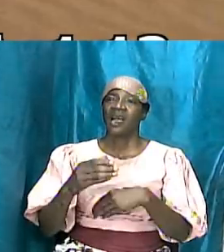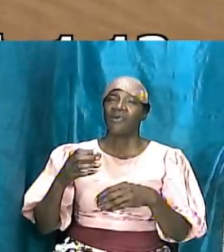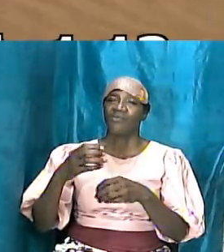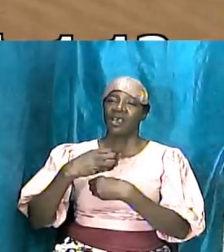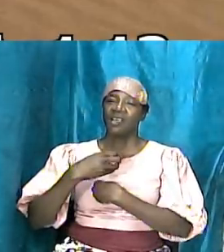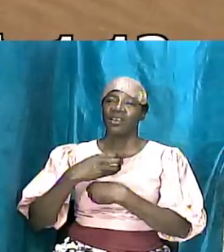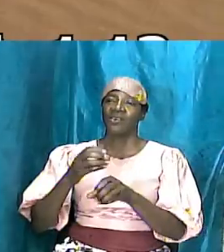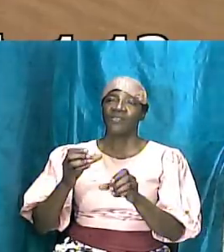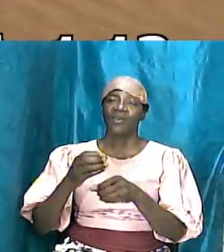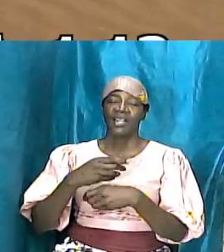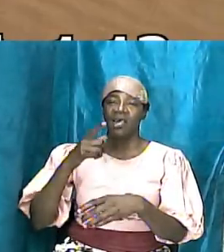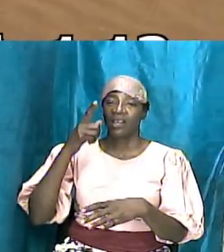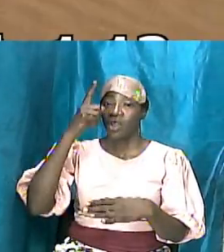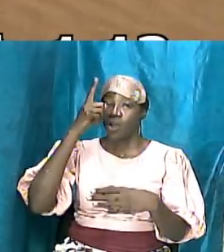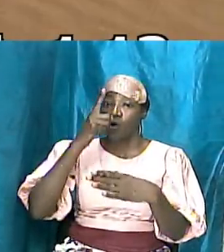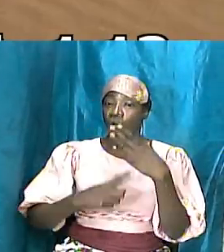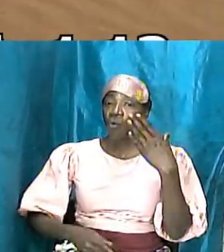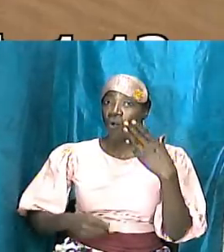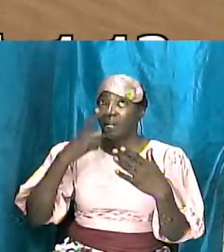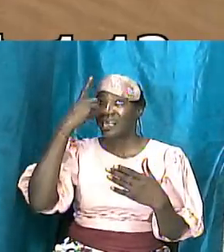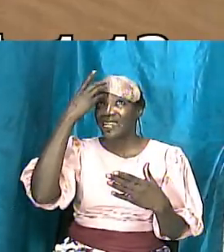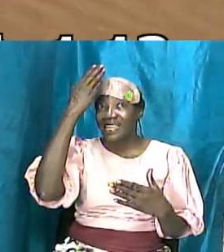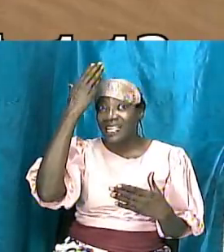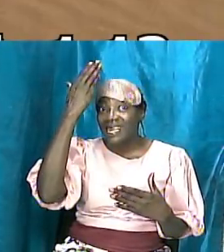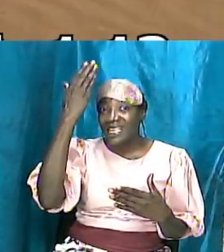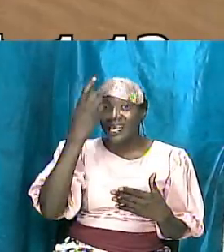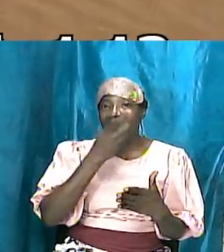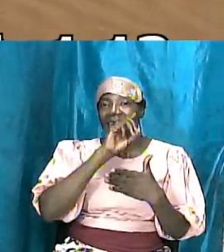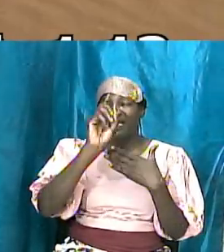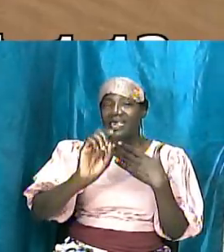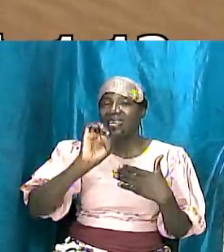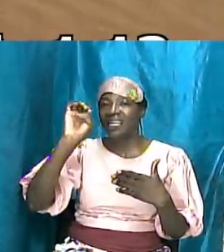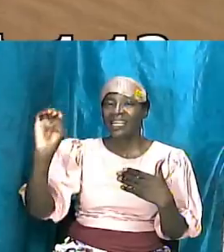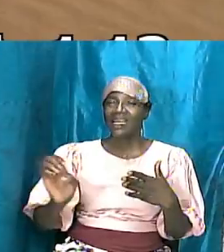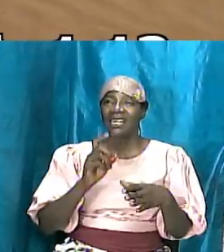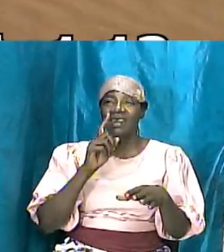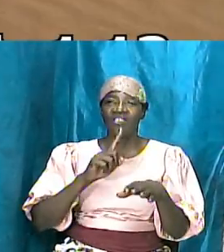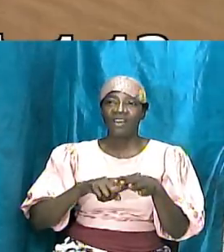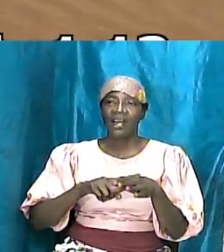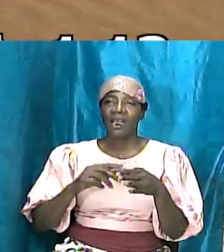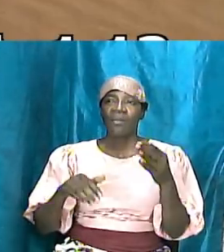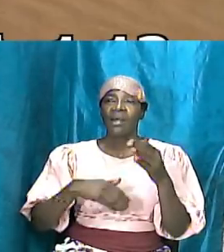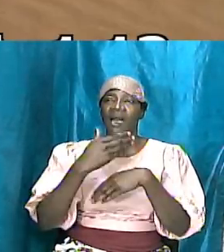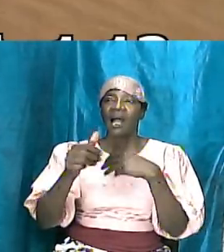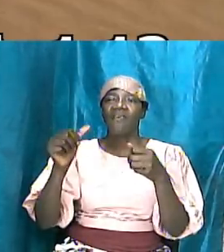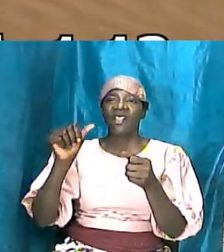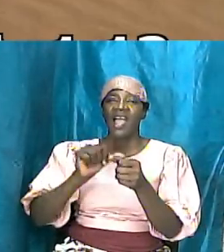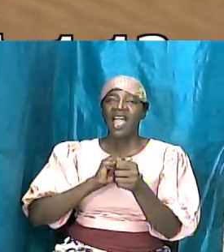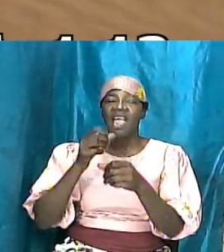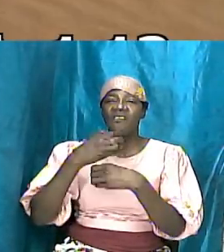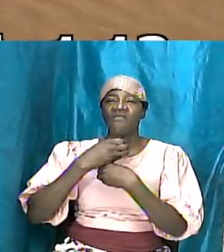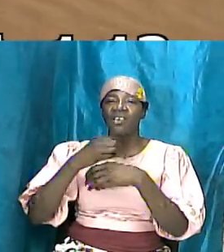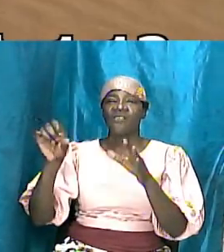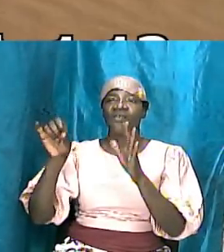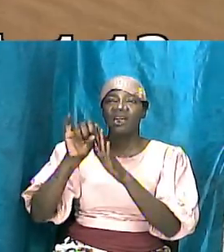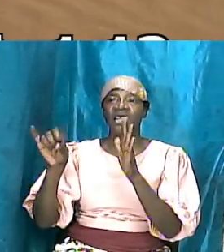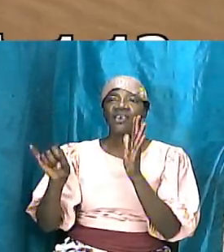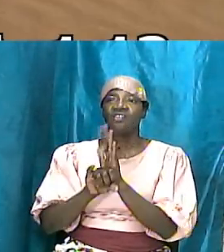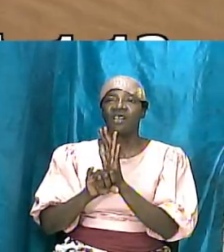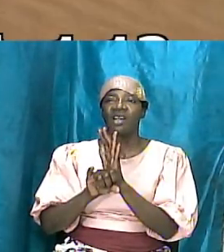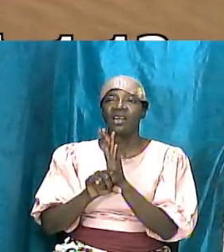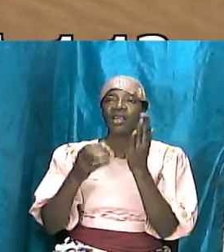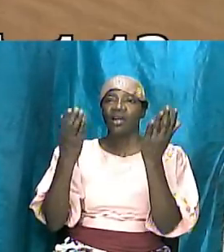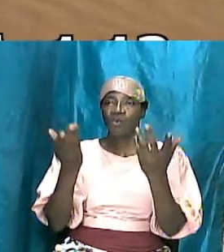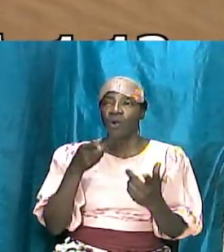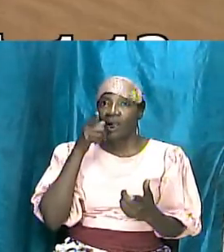created what he did each of the time, after every creation, I want